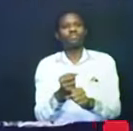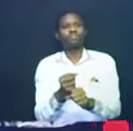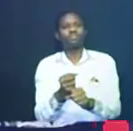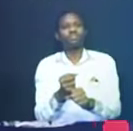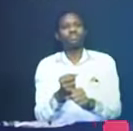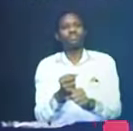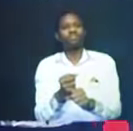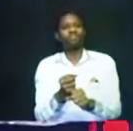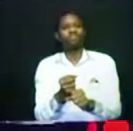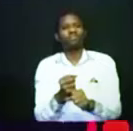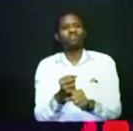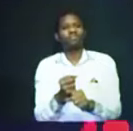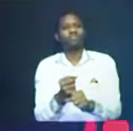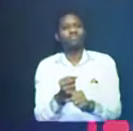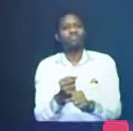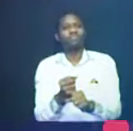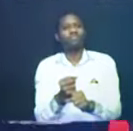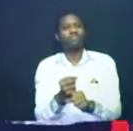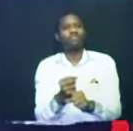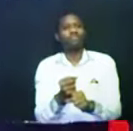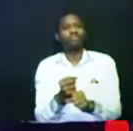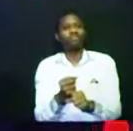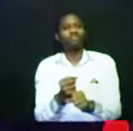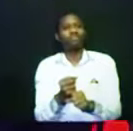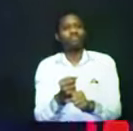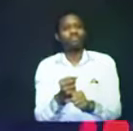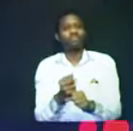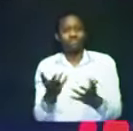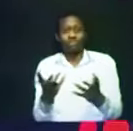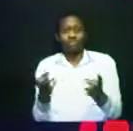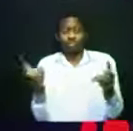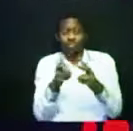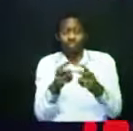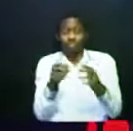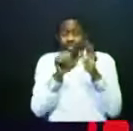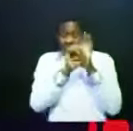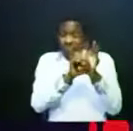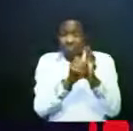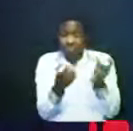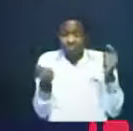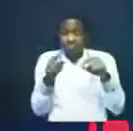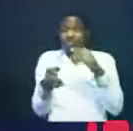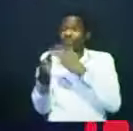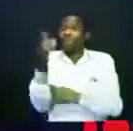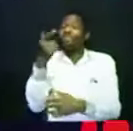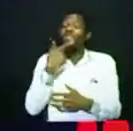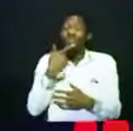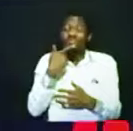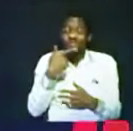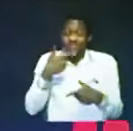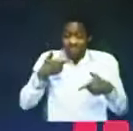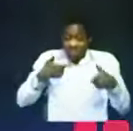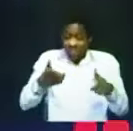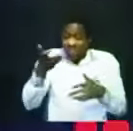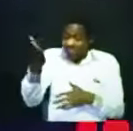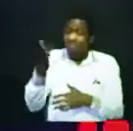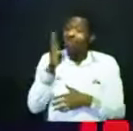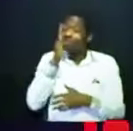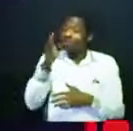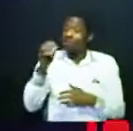jese ayede mepe. Once he says let there be light, ever since he said let there be